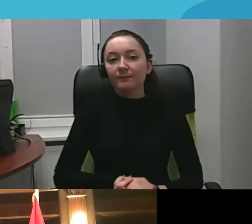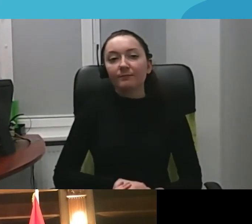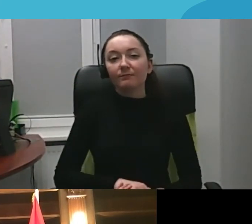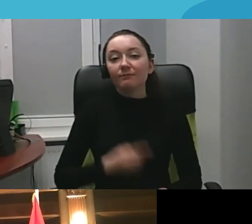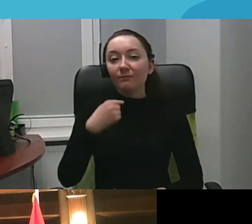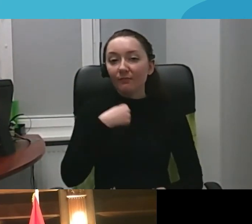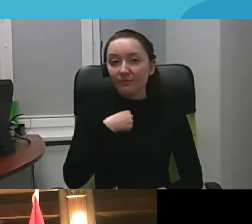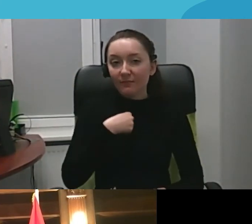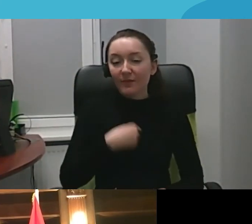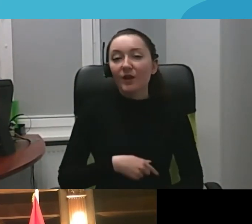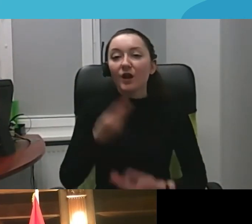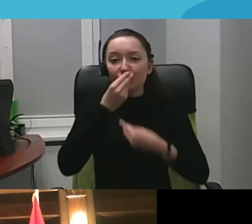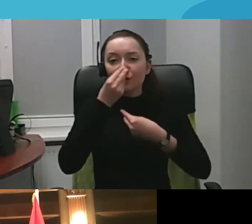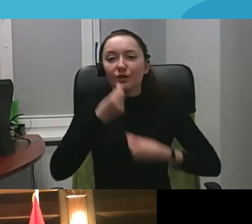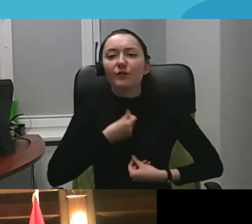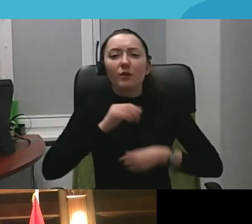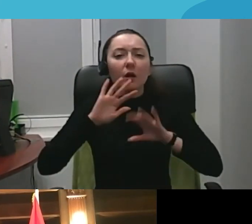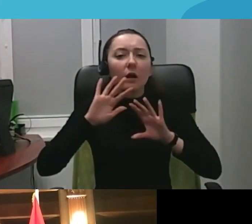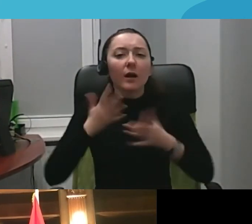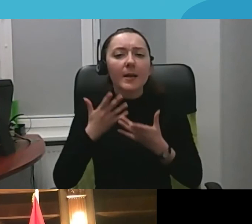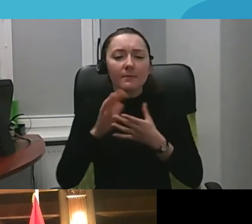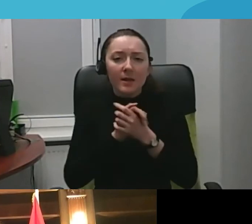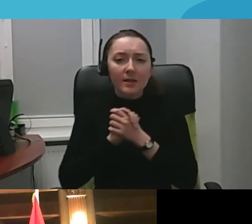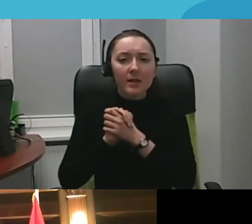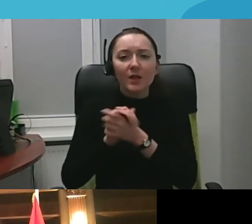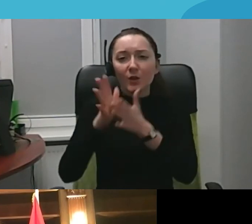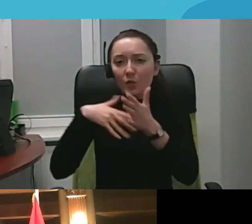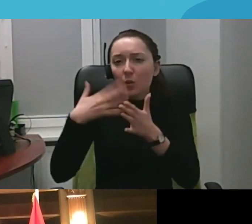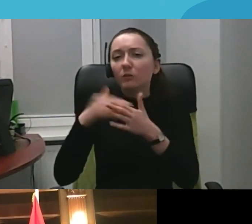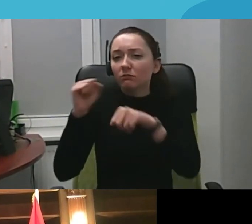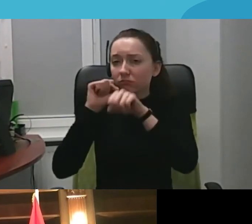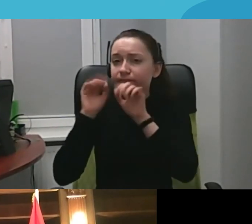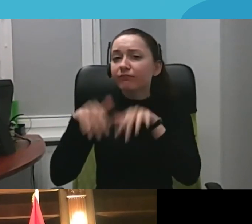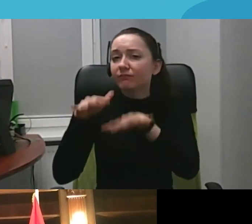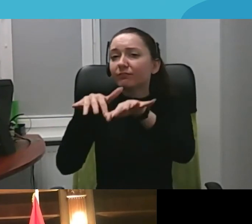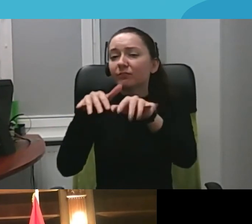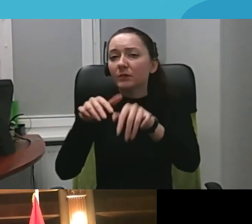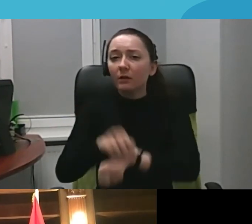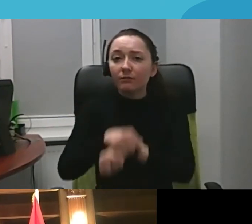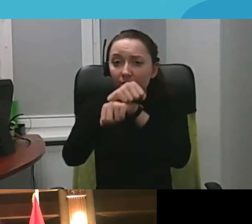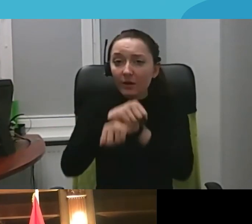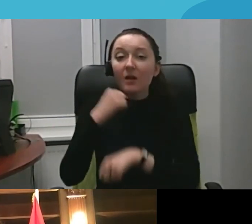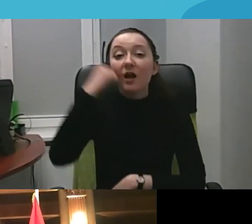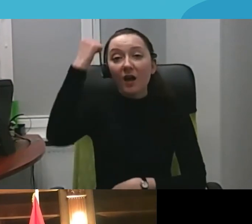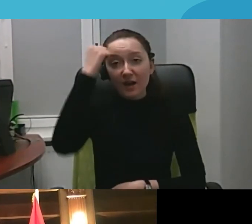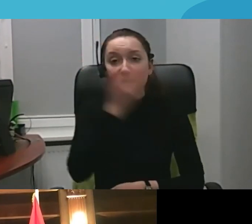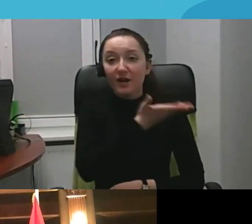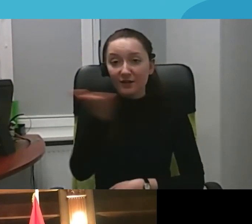and without stopping. It's unbelievable. So thank you. Merci beaucoup. Achu. Hope I got that